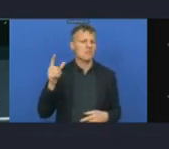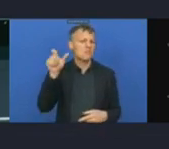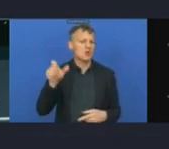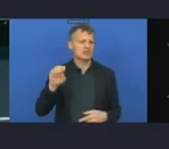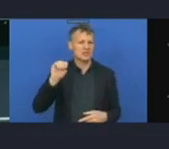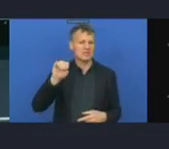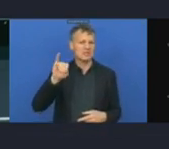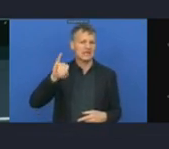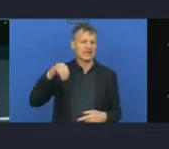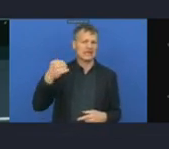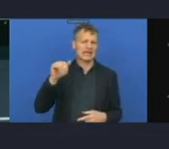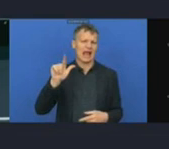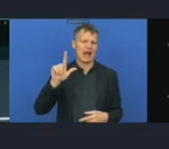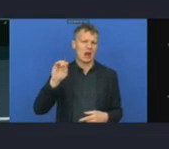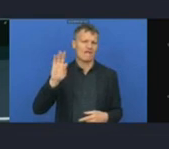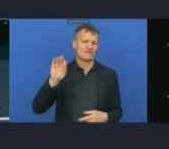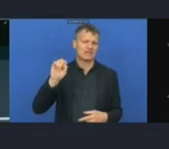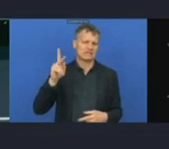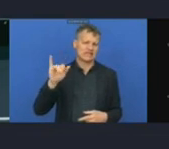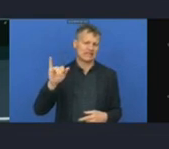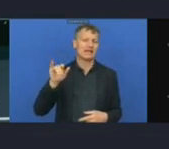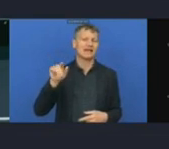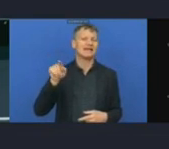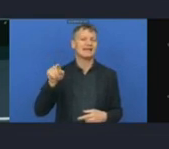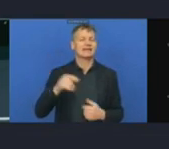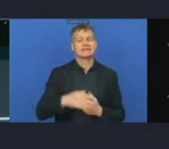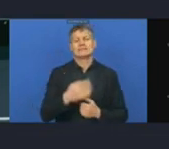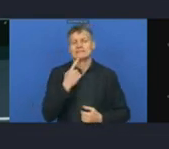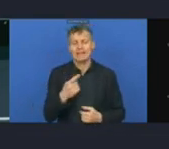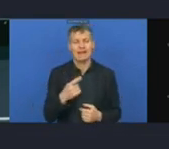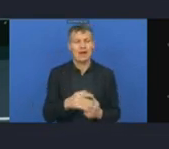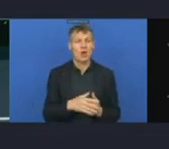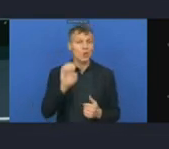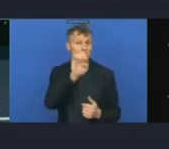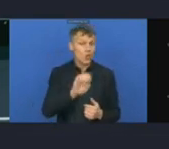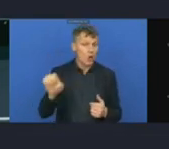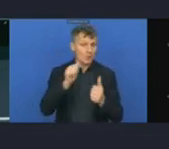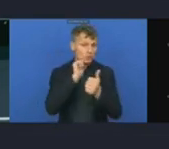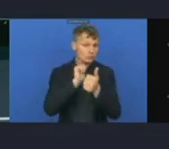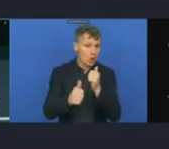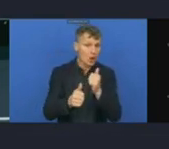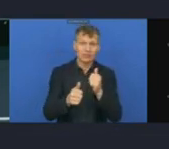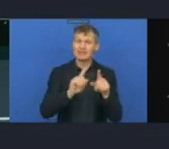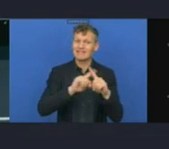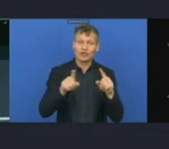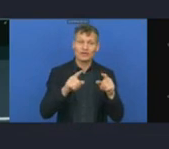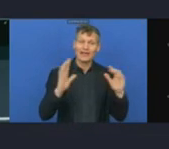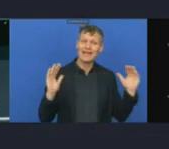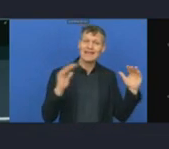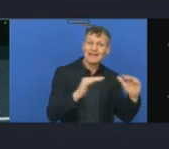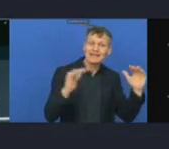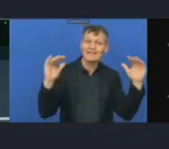type 2 non-for-profit European sport events, how many of the 3-6 countries need to be